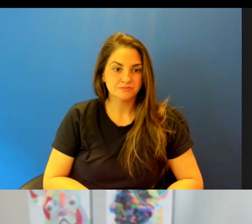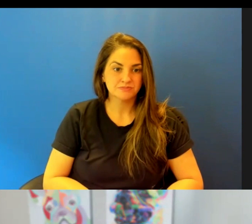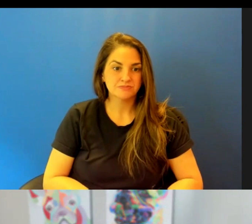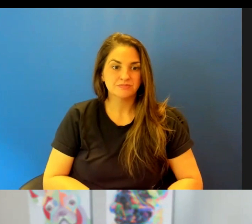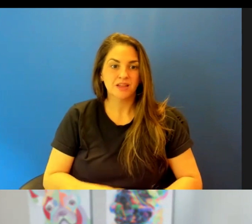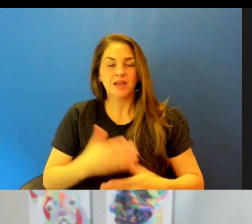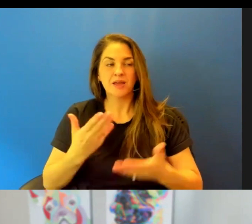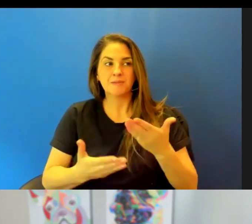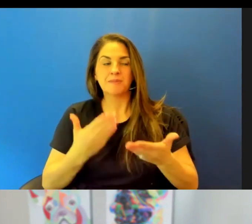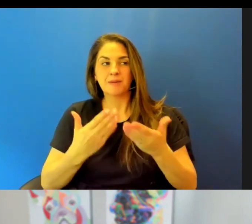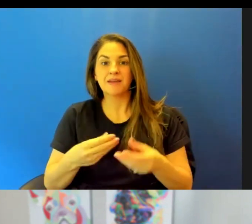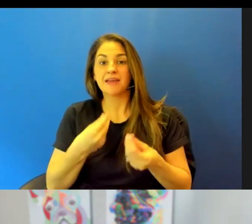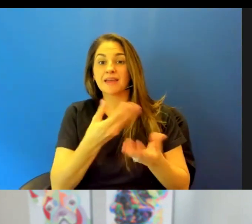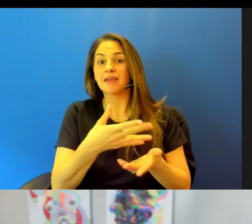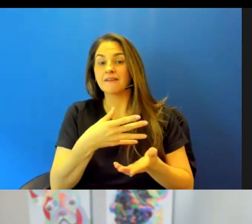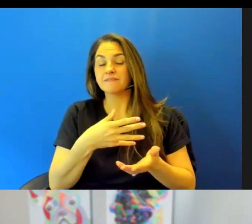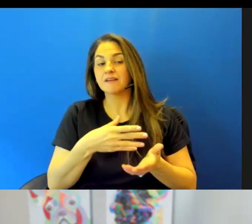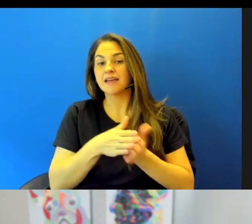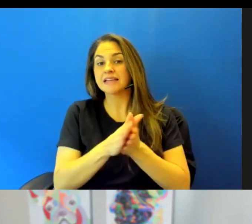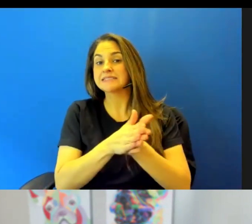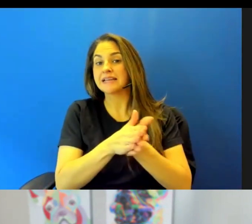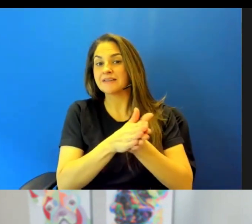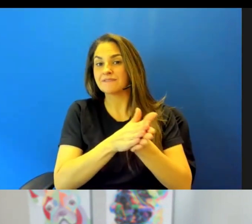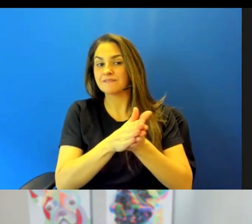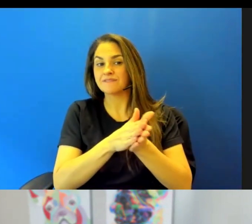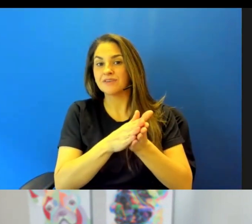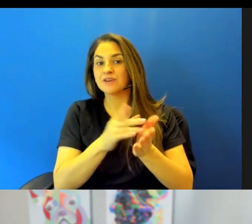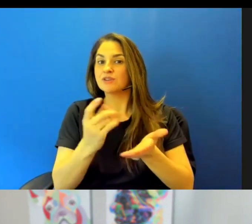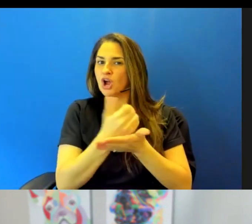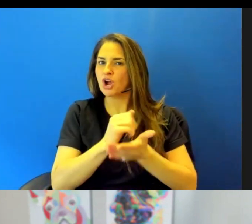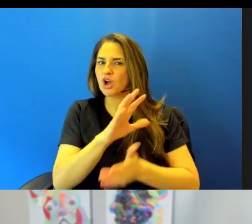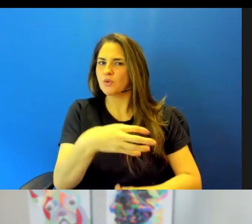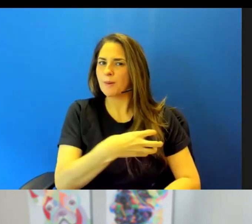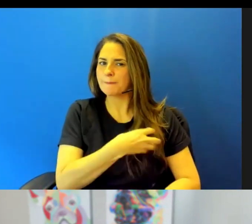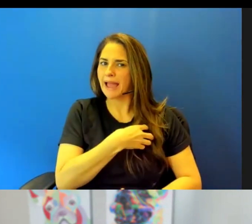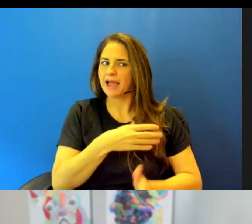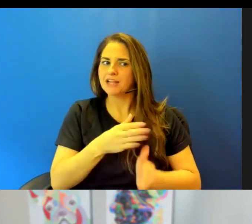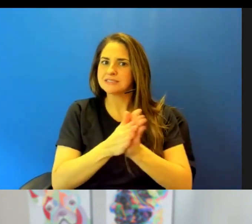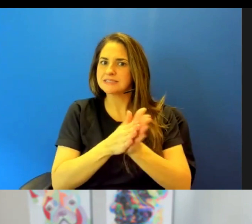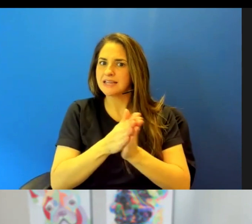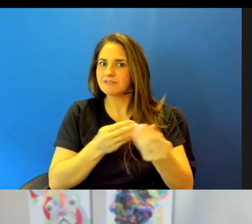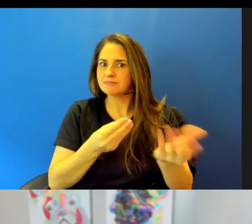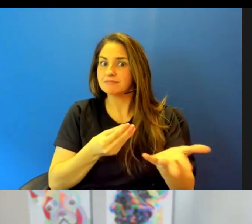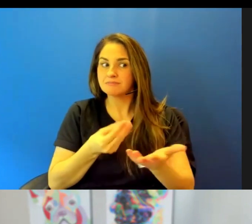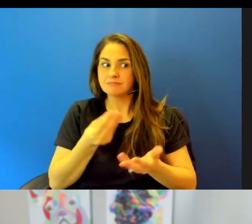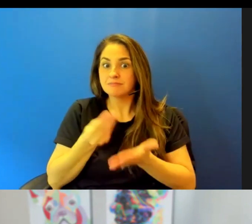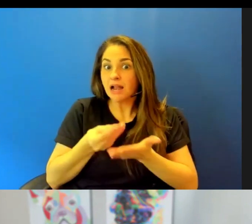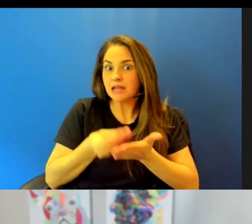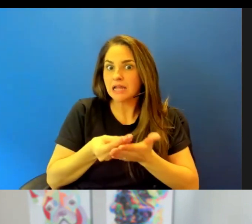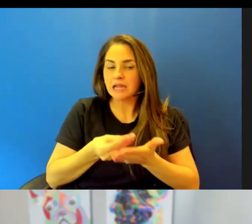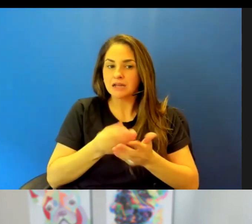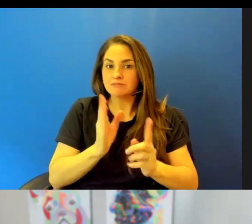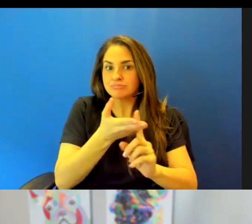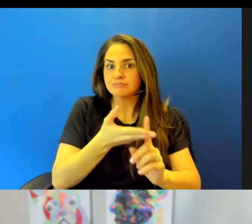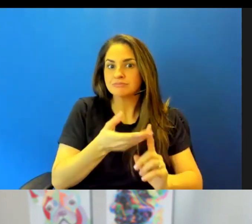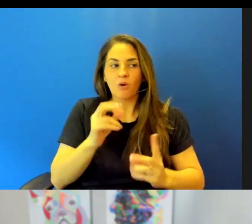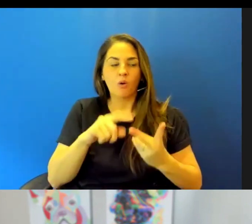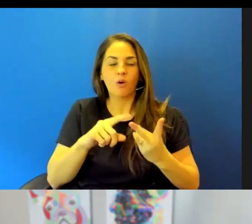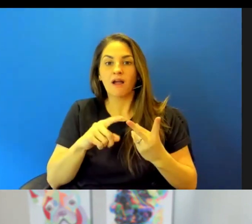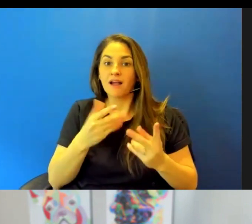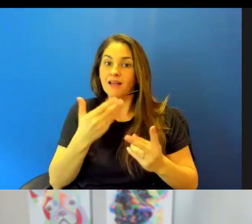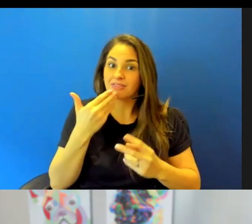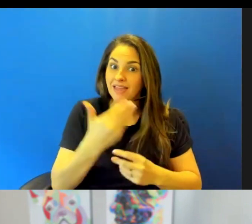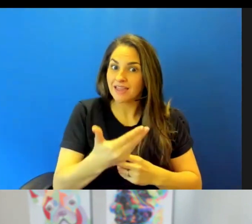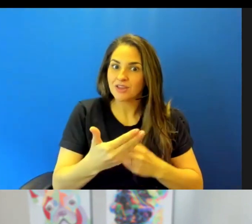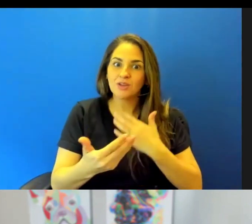incentivize their faculty to earn their proponent badge in various ways, whether that's a monetary, thank you or something